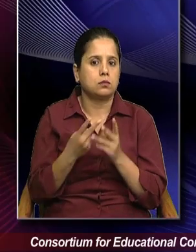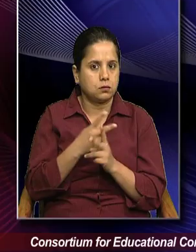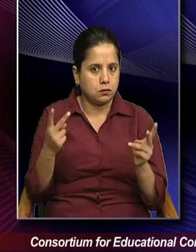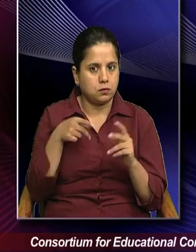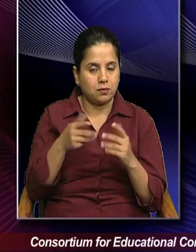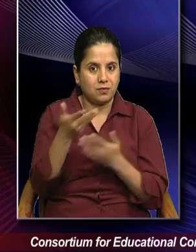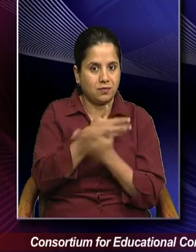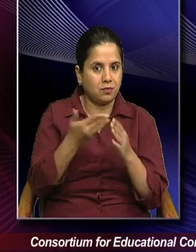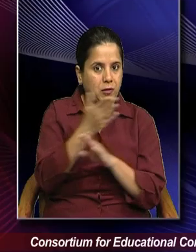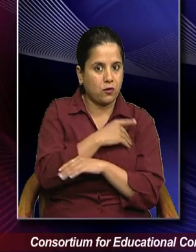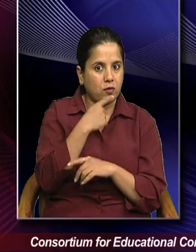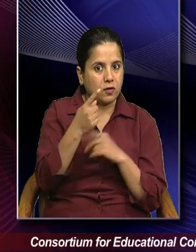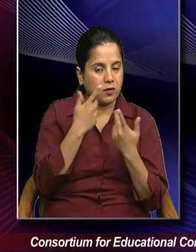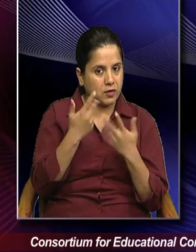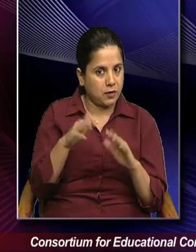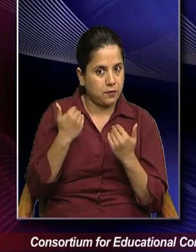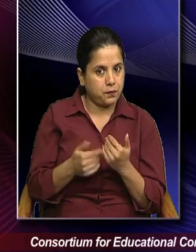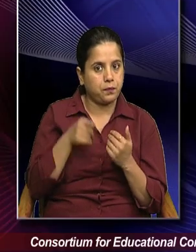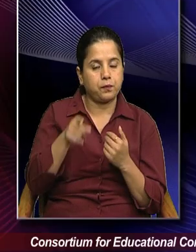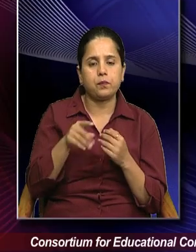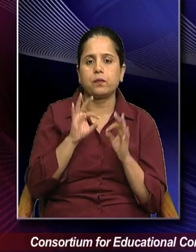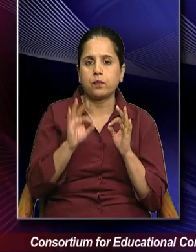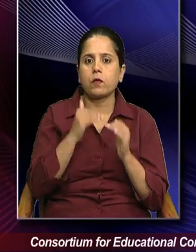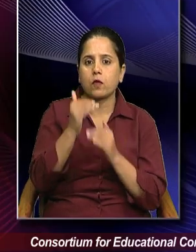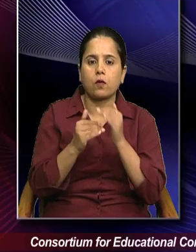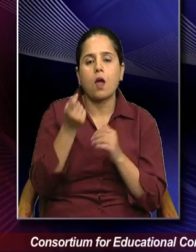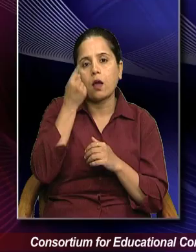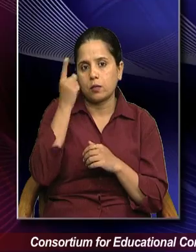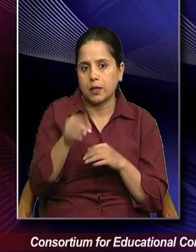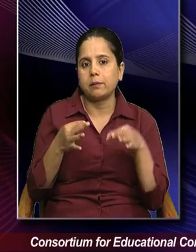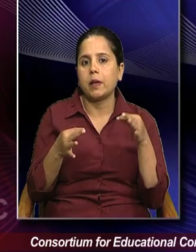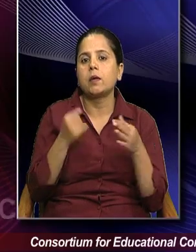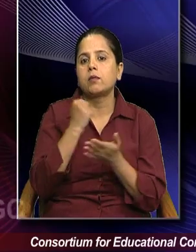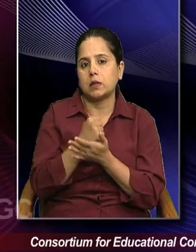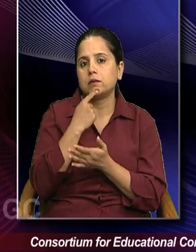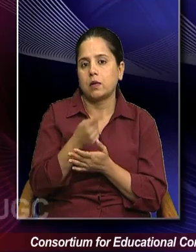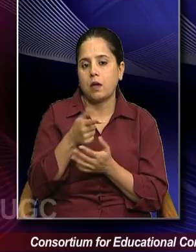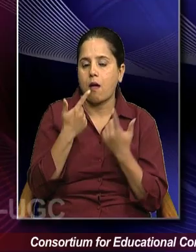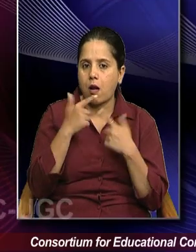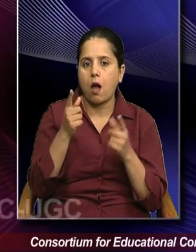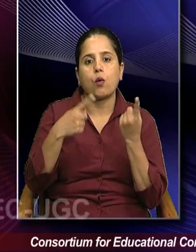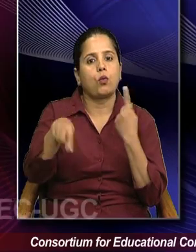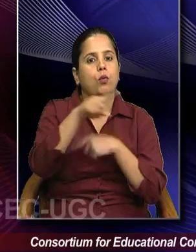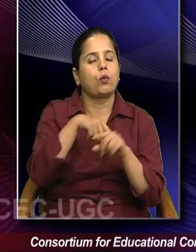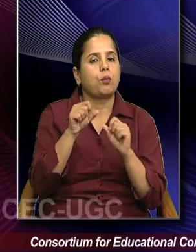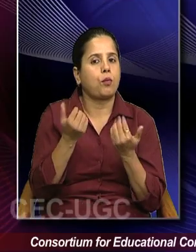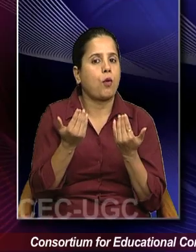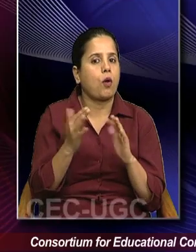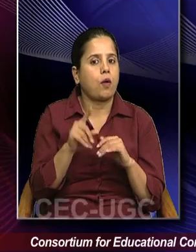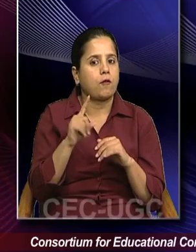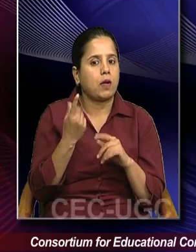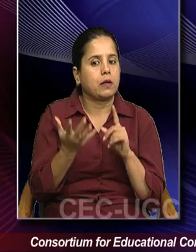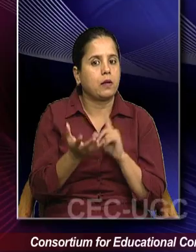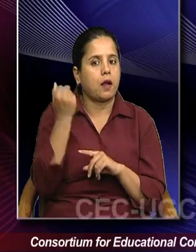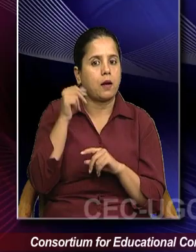in the previous presentation to efficiently understand the paper. This allows you to first get the